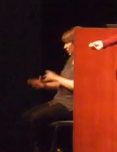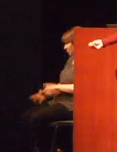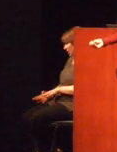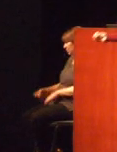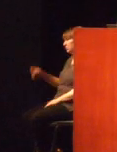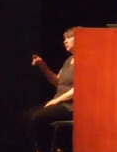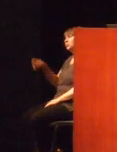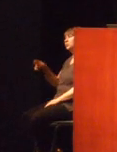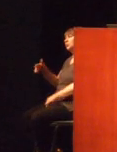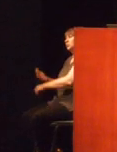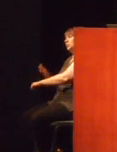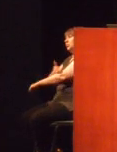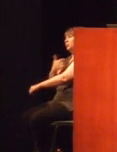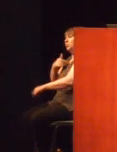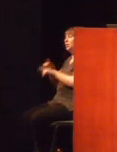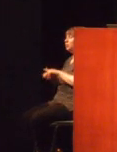make me better at what I do. But